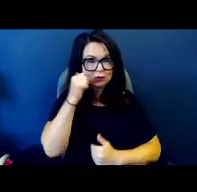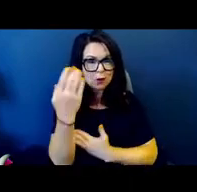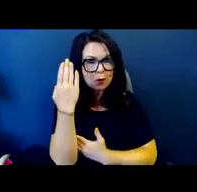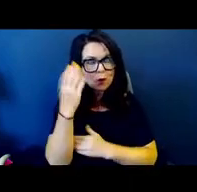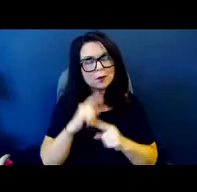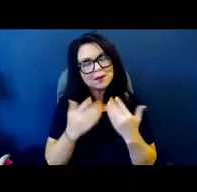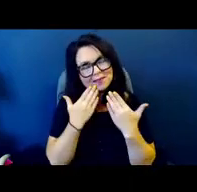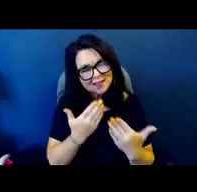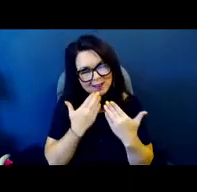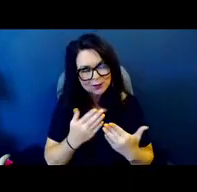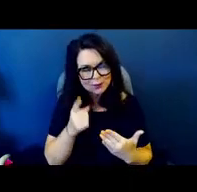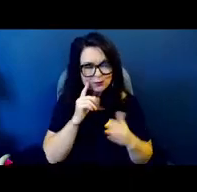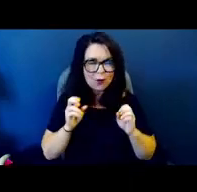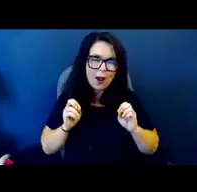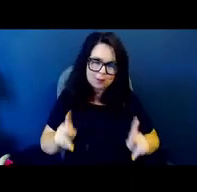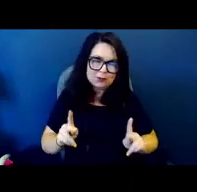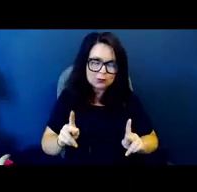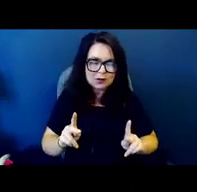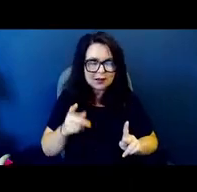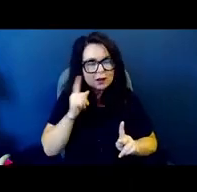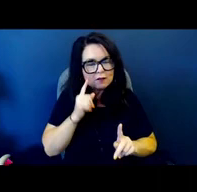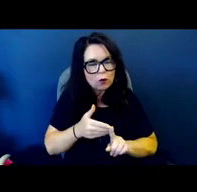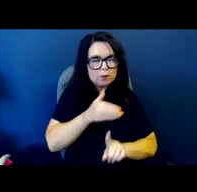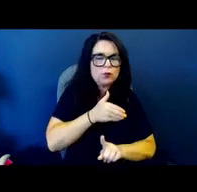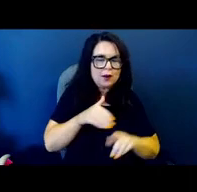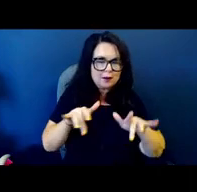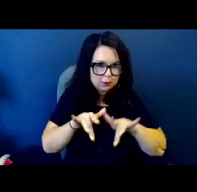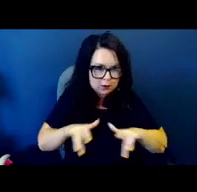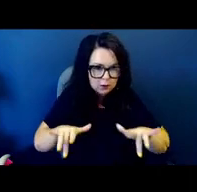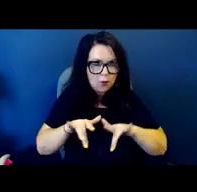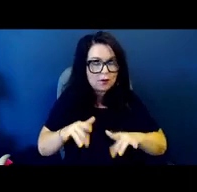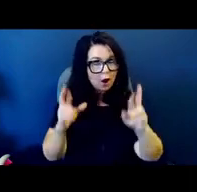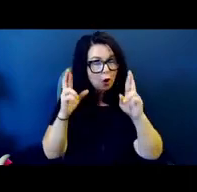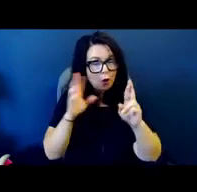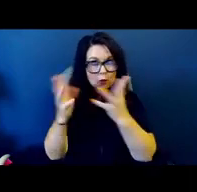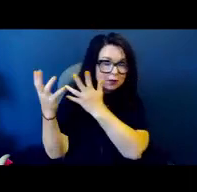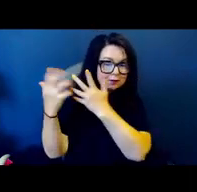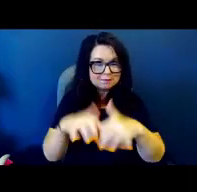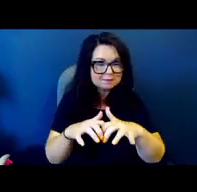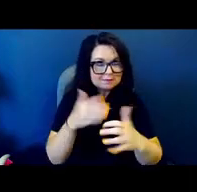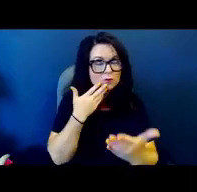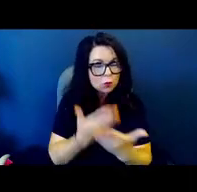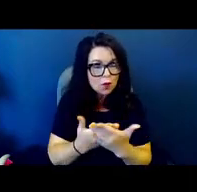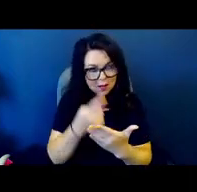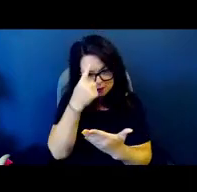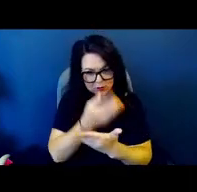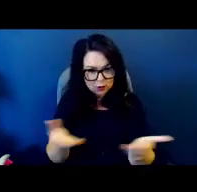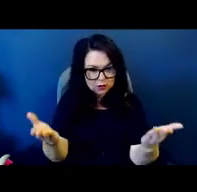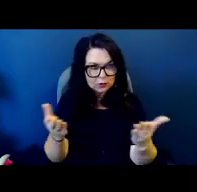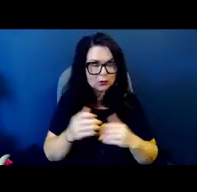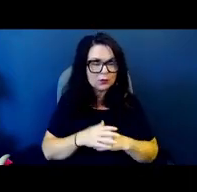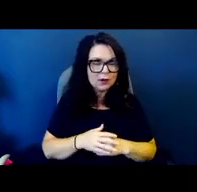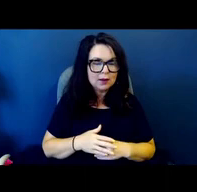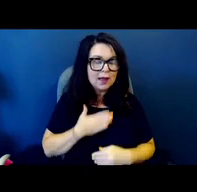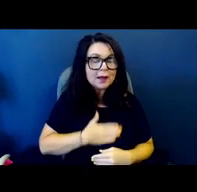for the opportunity to pre-record it, and I hope it goes really well tomorrow. And please let everybody know